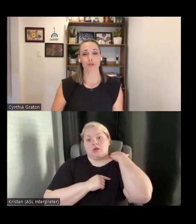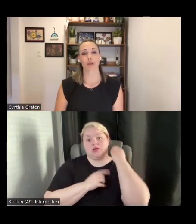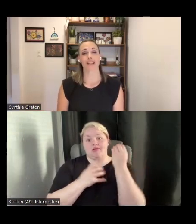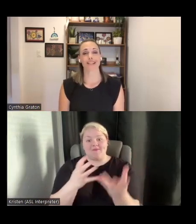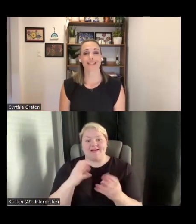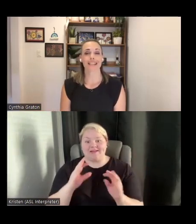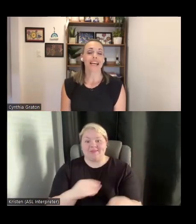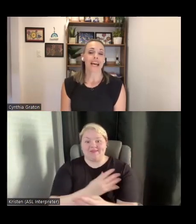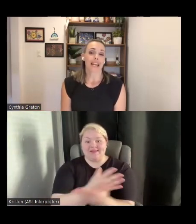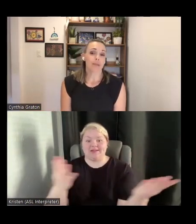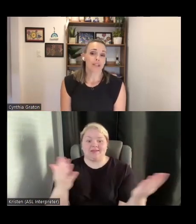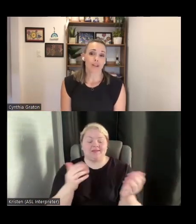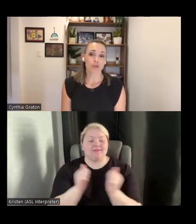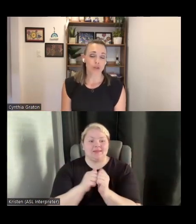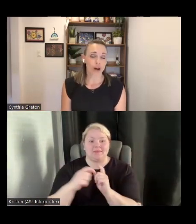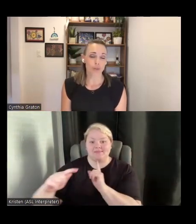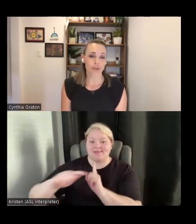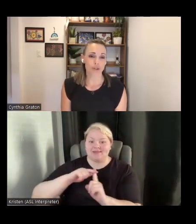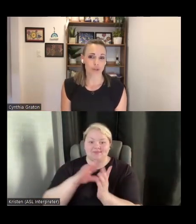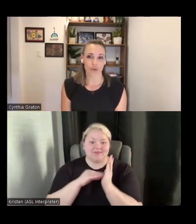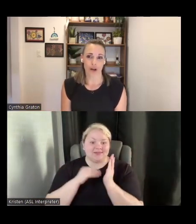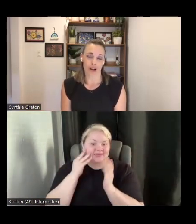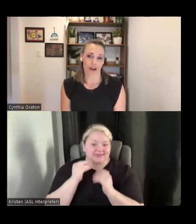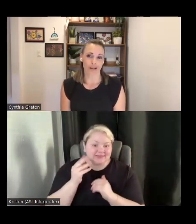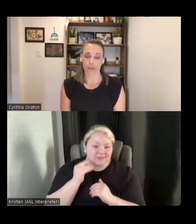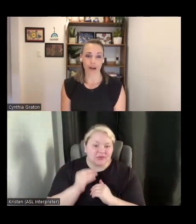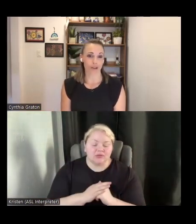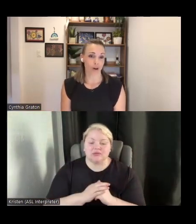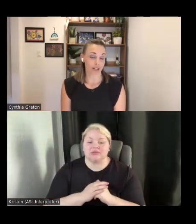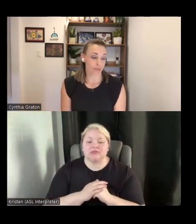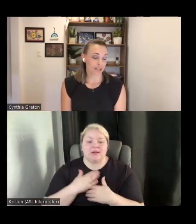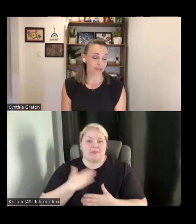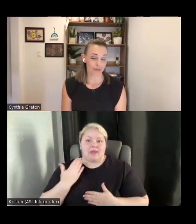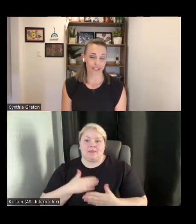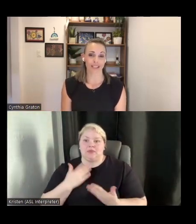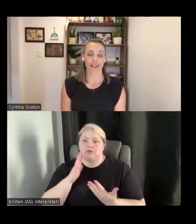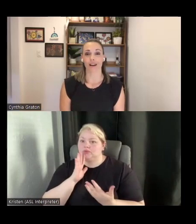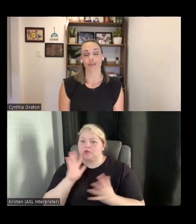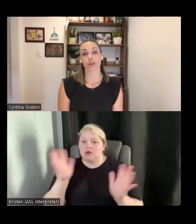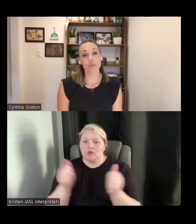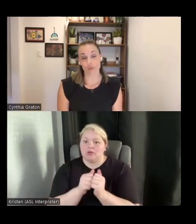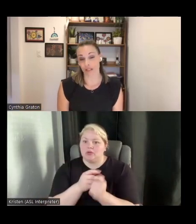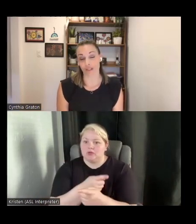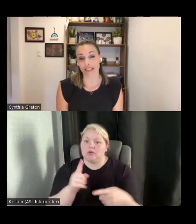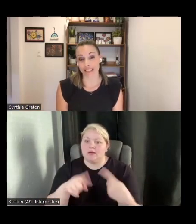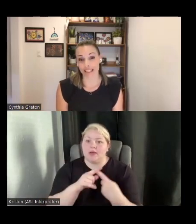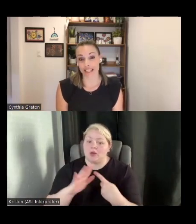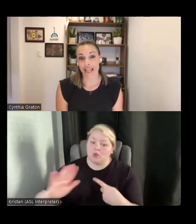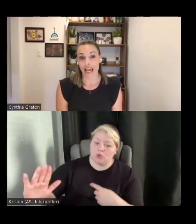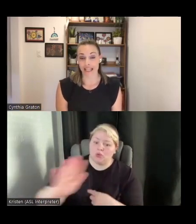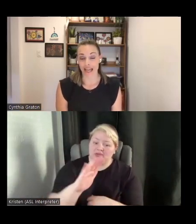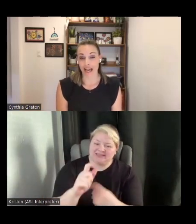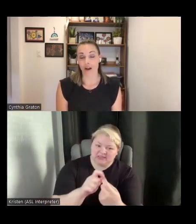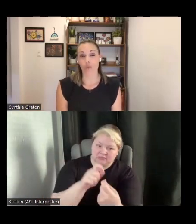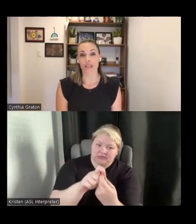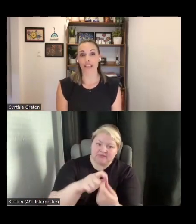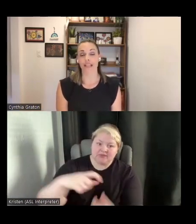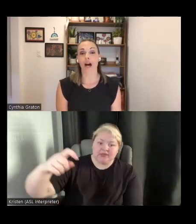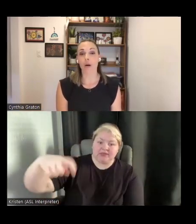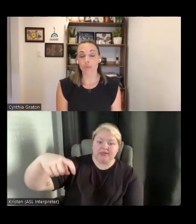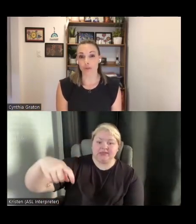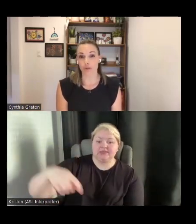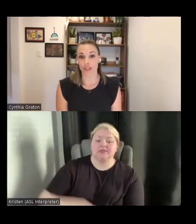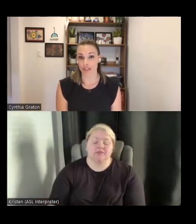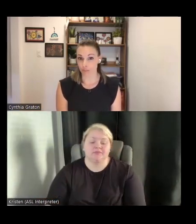learning experience. And I'm eager to talk with you about your specific needs and how we